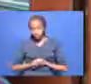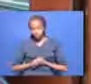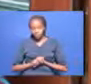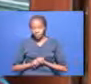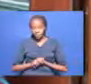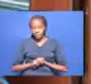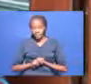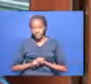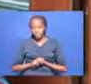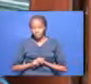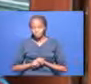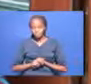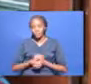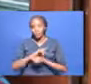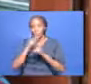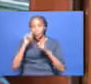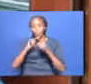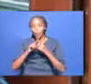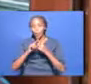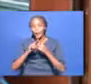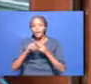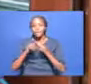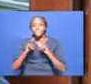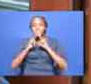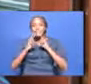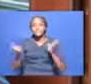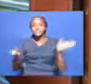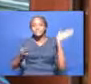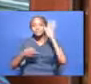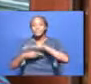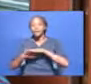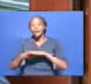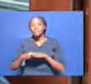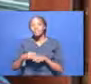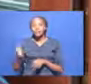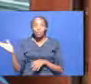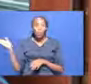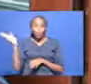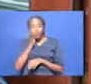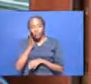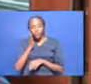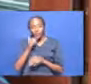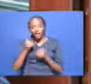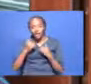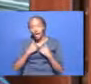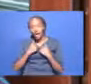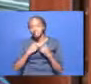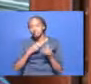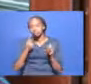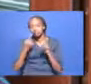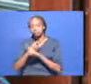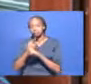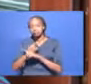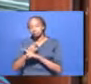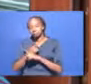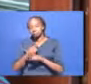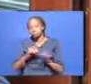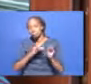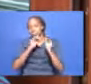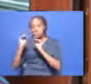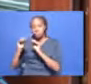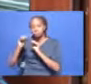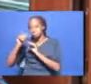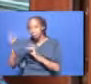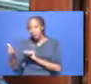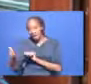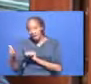And when peace returned there, then Kofi Annan asked me to go move over to Liberia